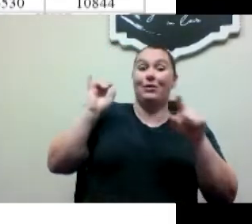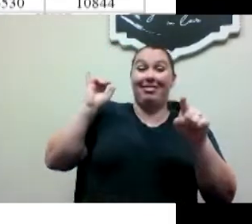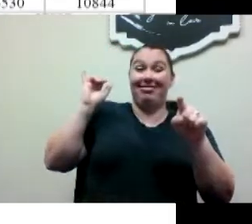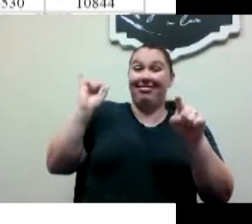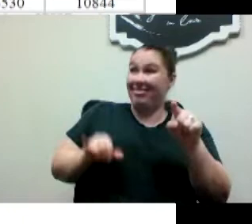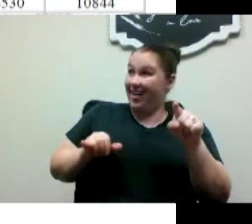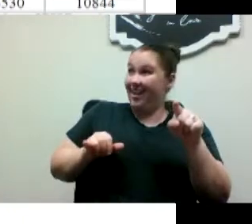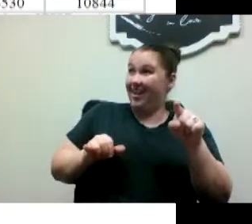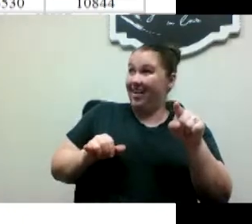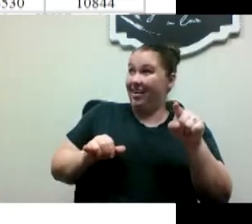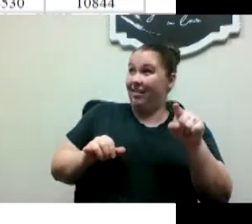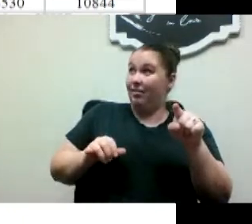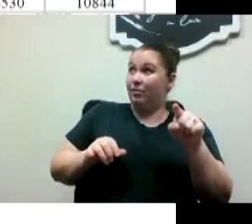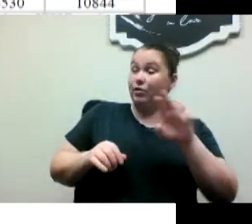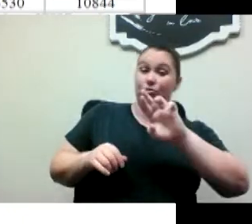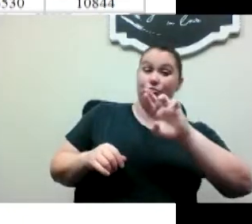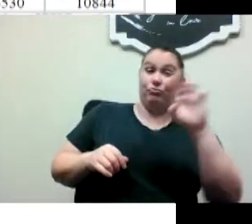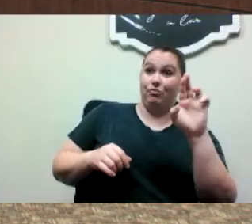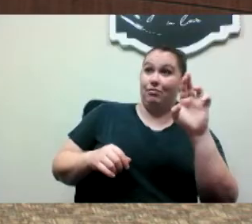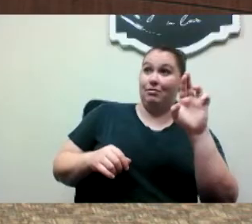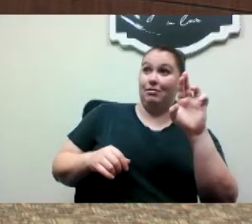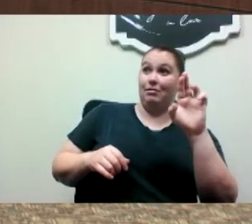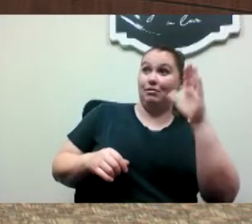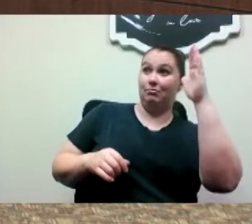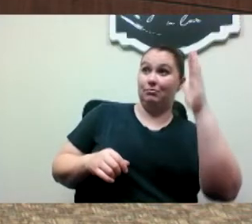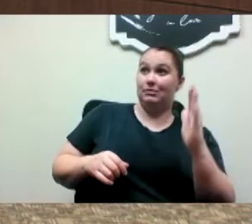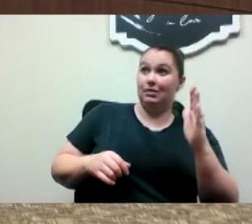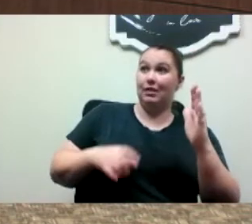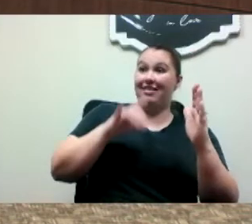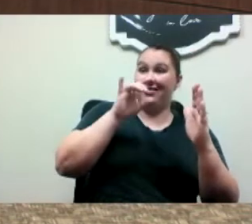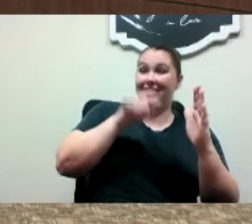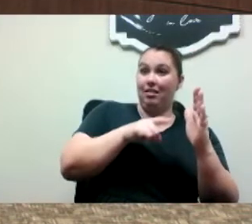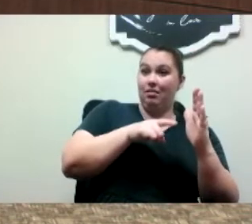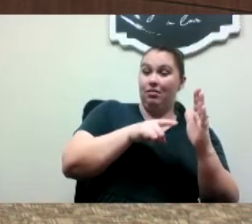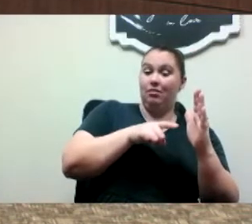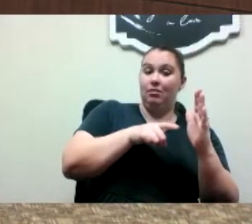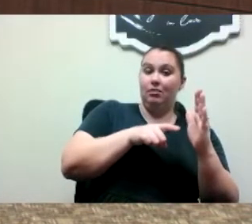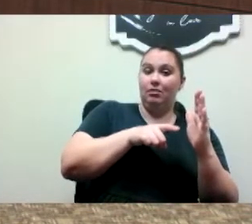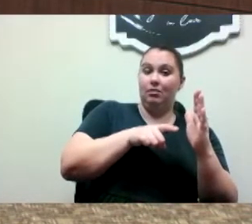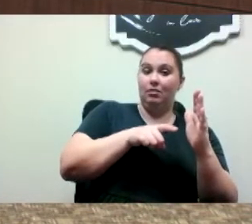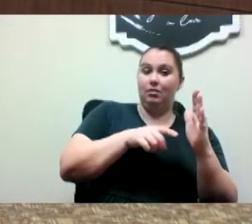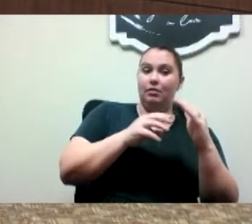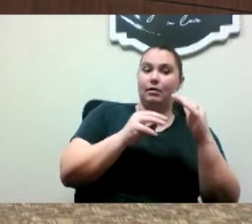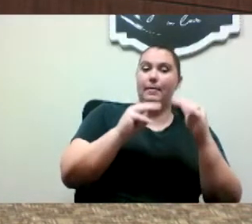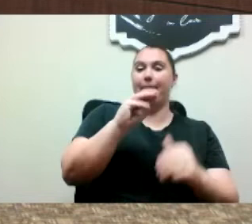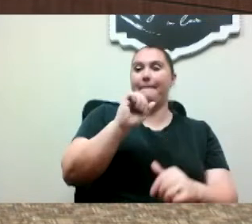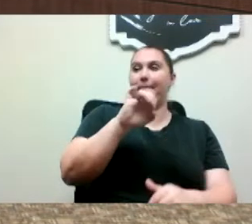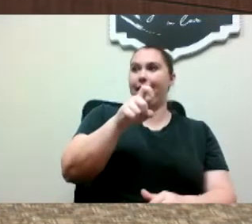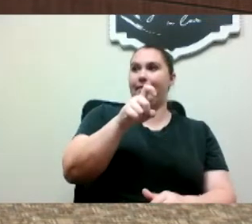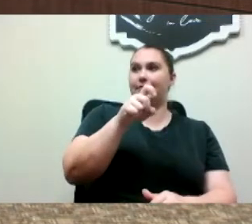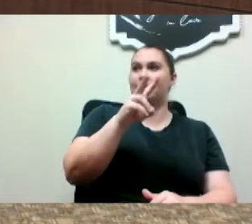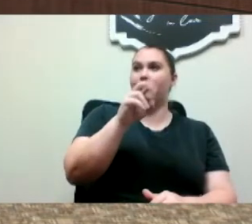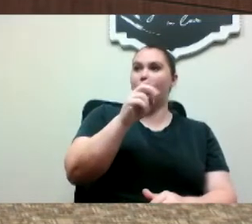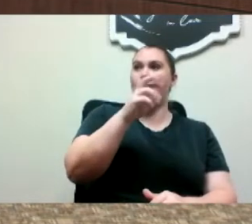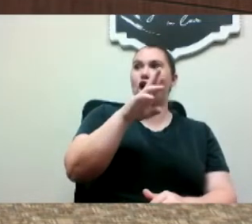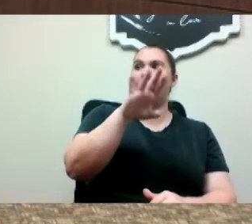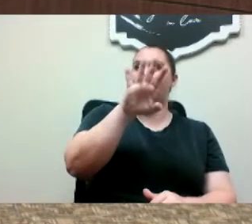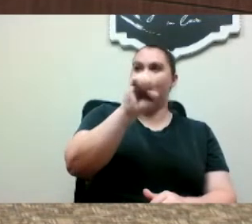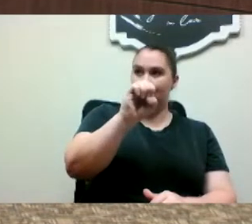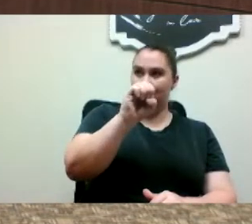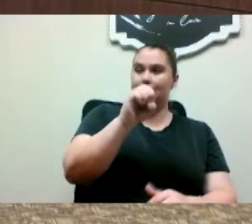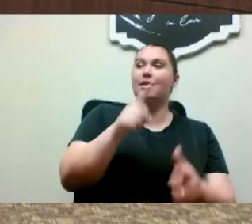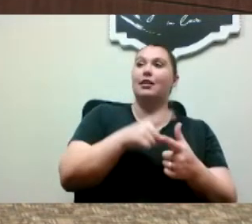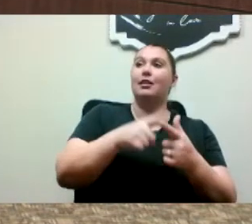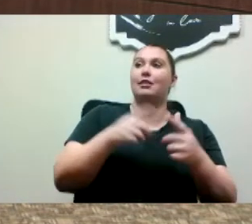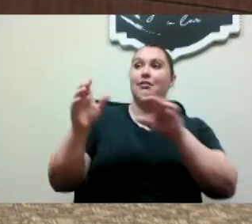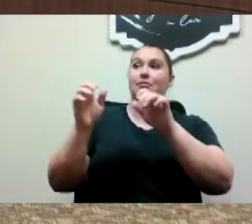the right side original plan, max variation 16, or max variance 1633. Right. And then go to the